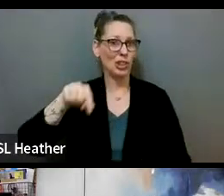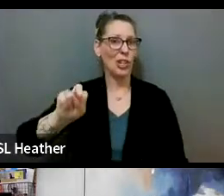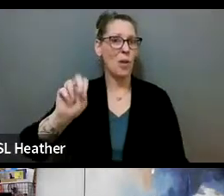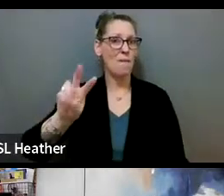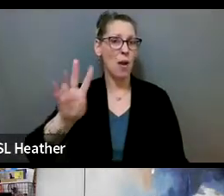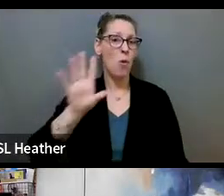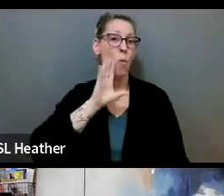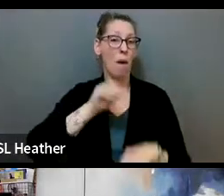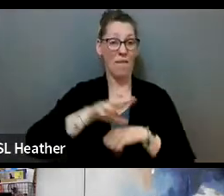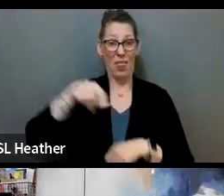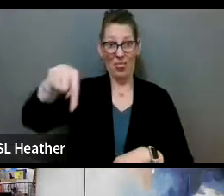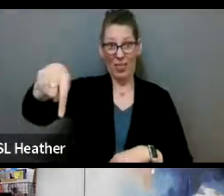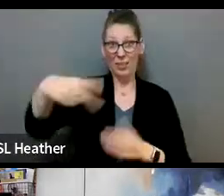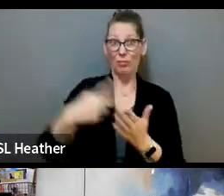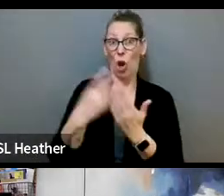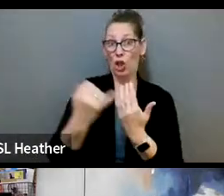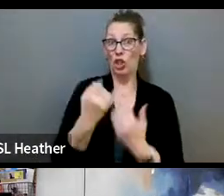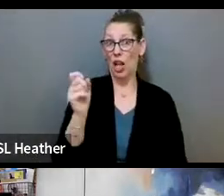project?